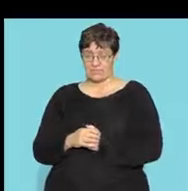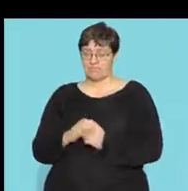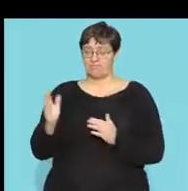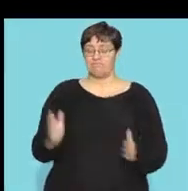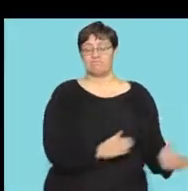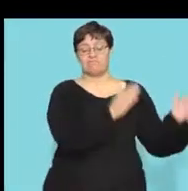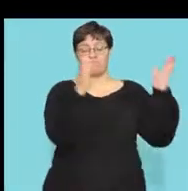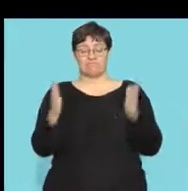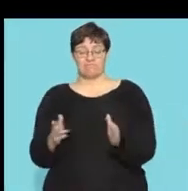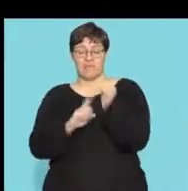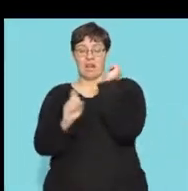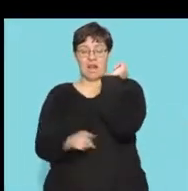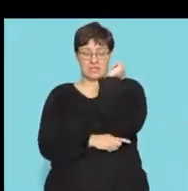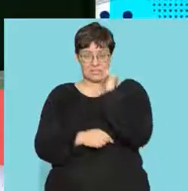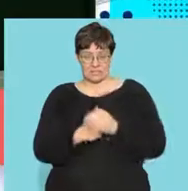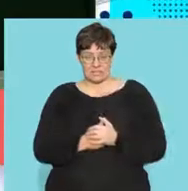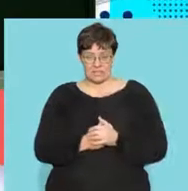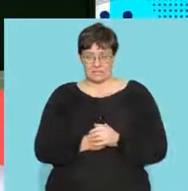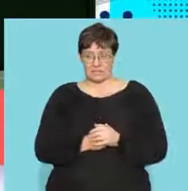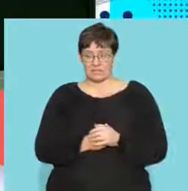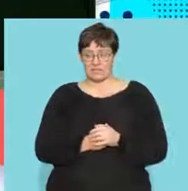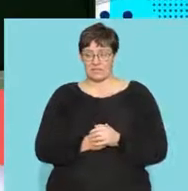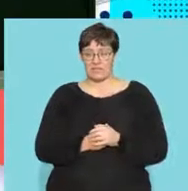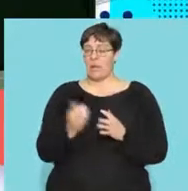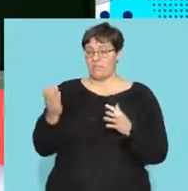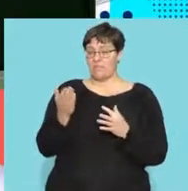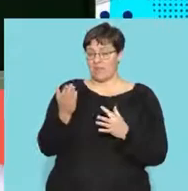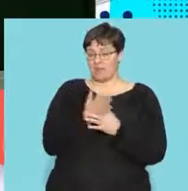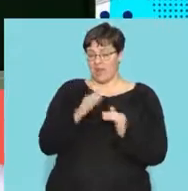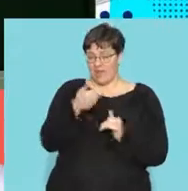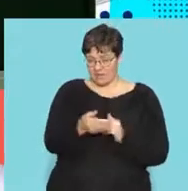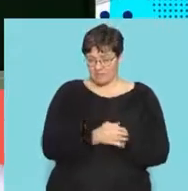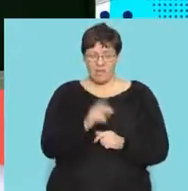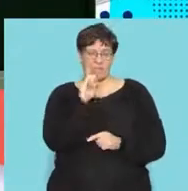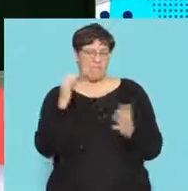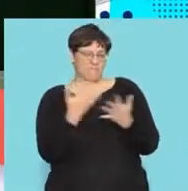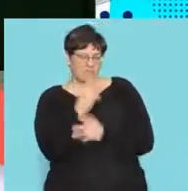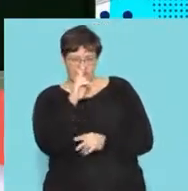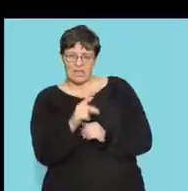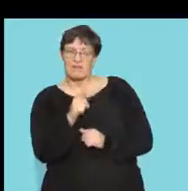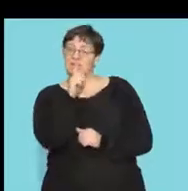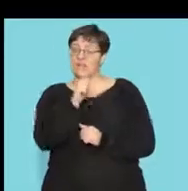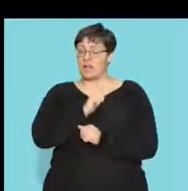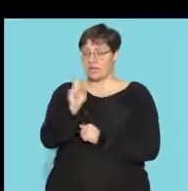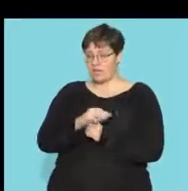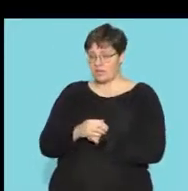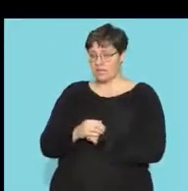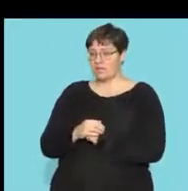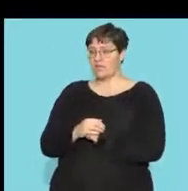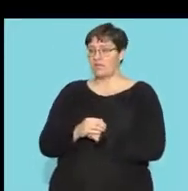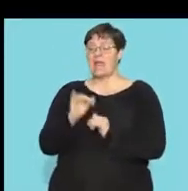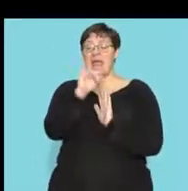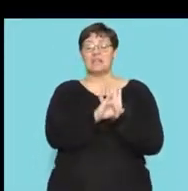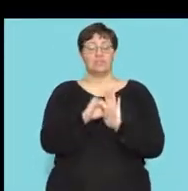here, last one that is just before the break. Let's just go through it very quickly. We are told here that insurance included